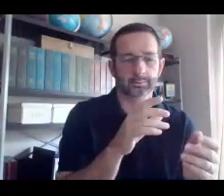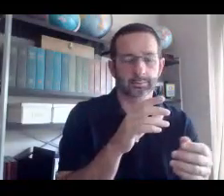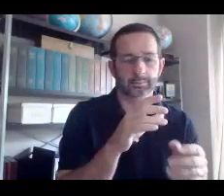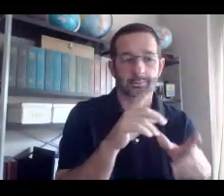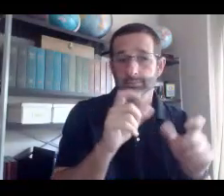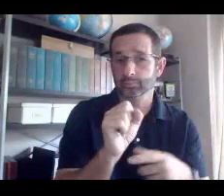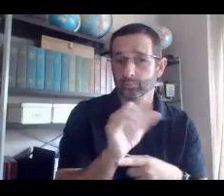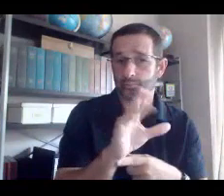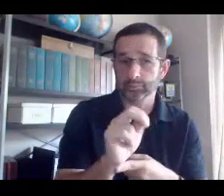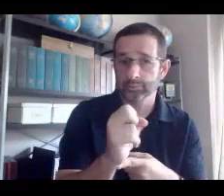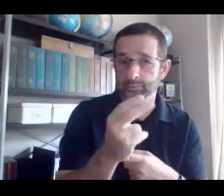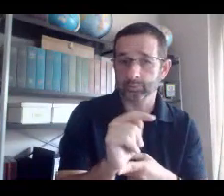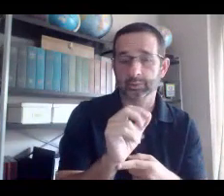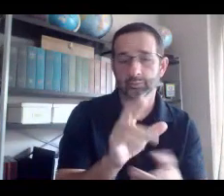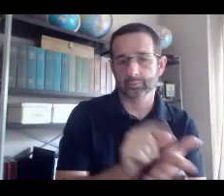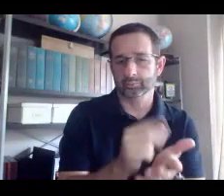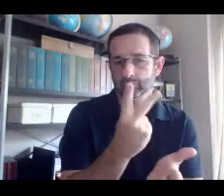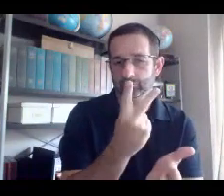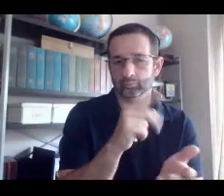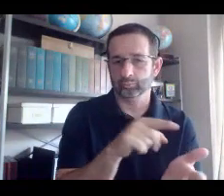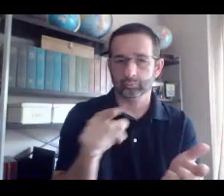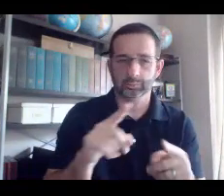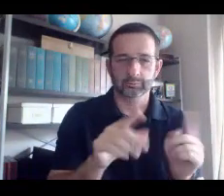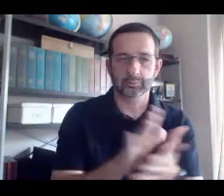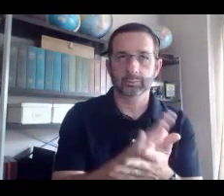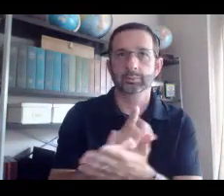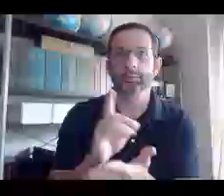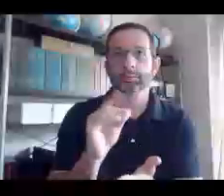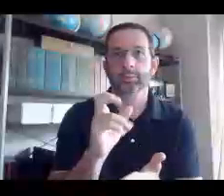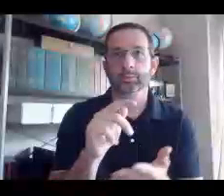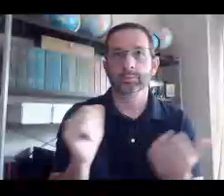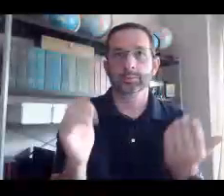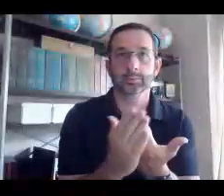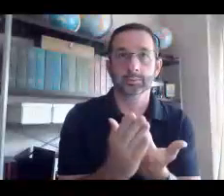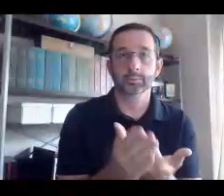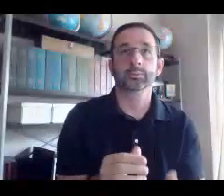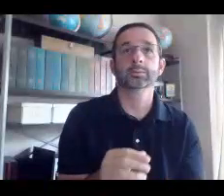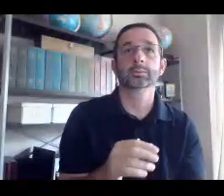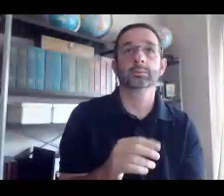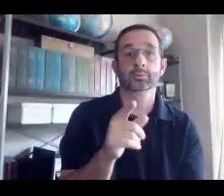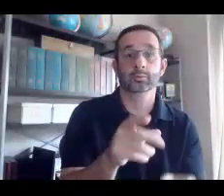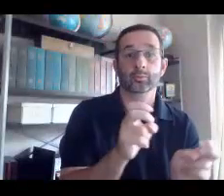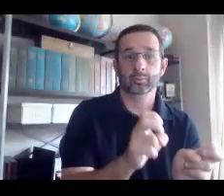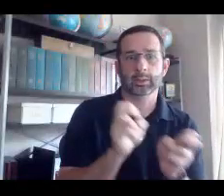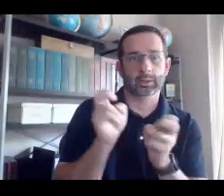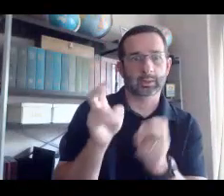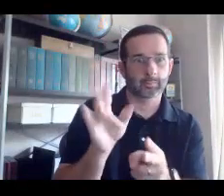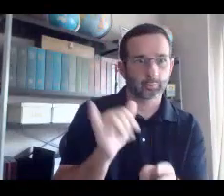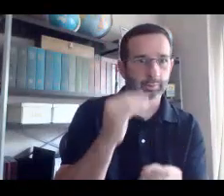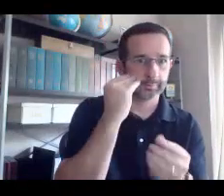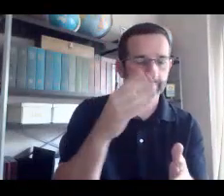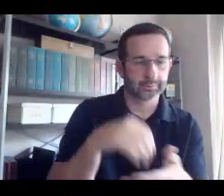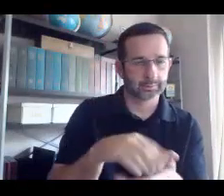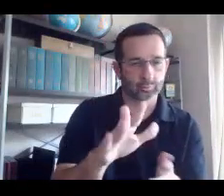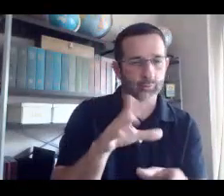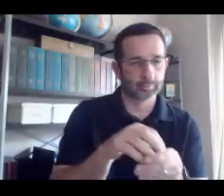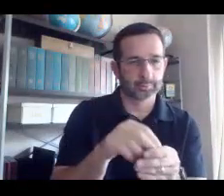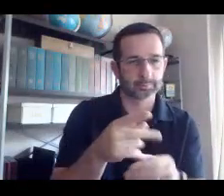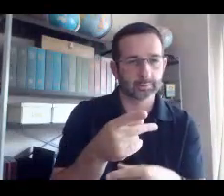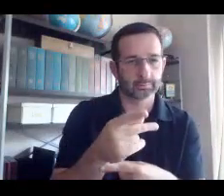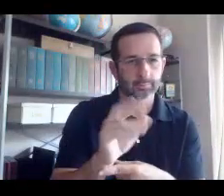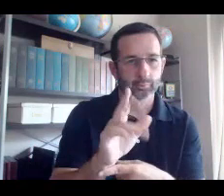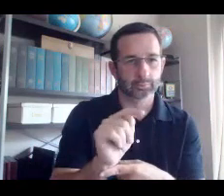page. So you can do a screenshot of the different documents and upload those. You